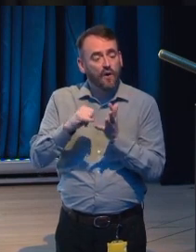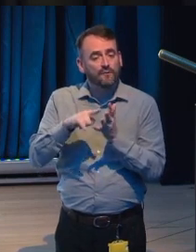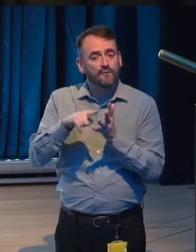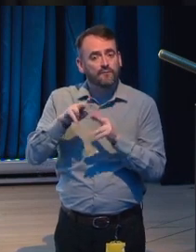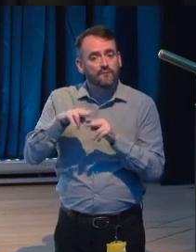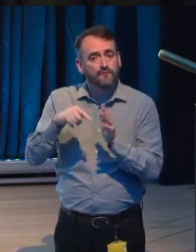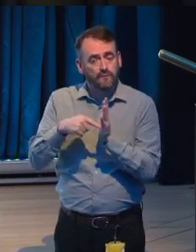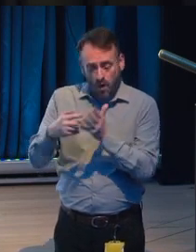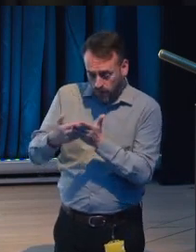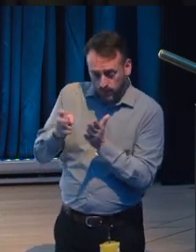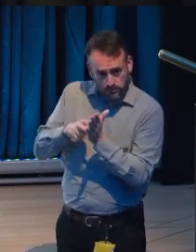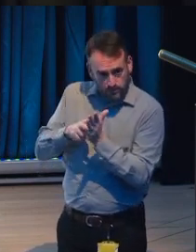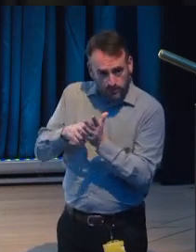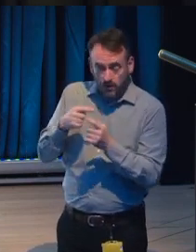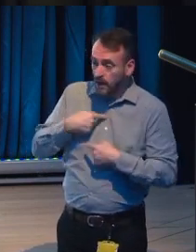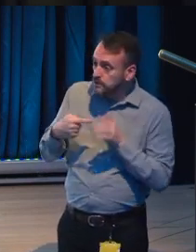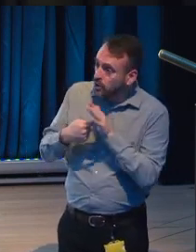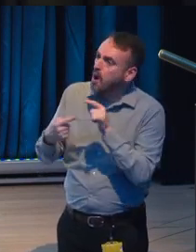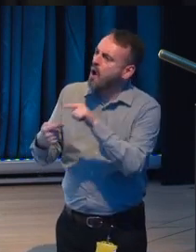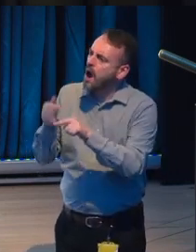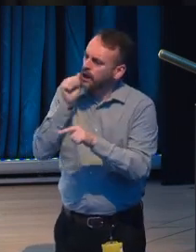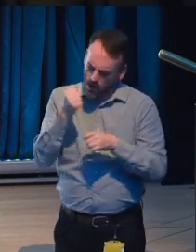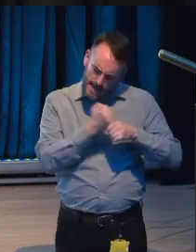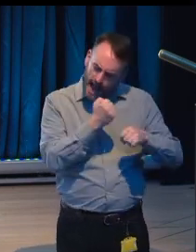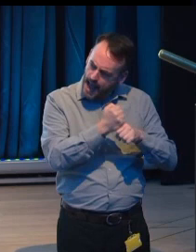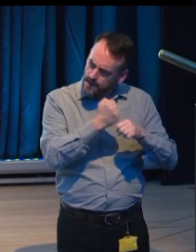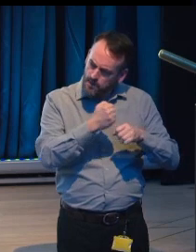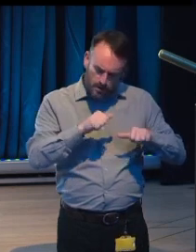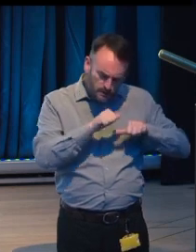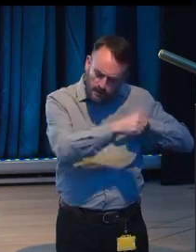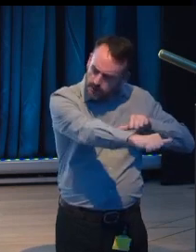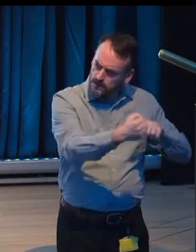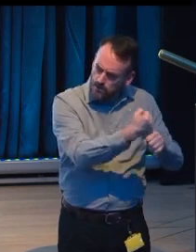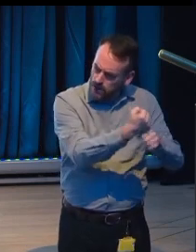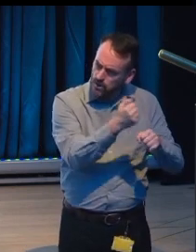production pipeline worked, and also how to get stuff done in a team.